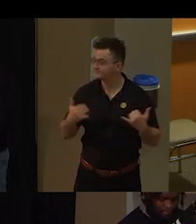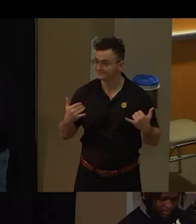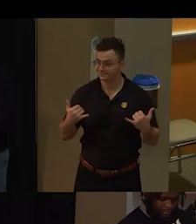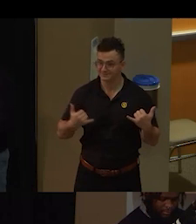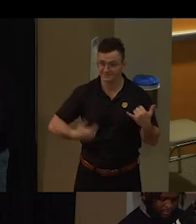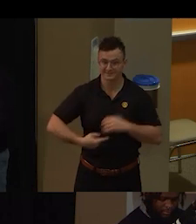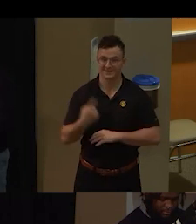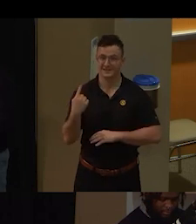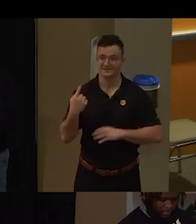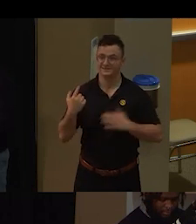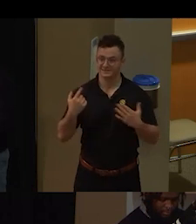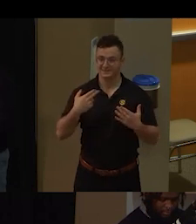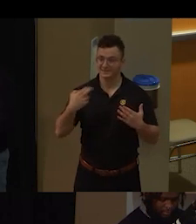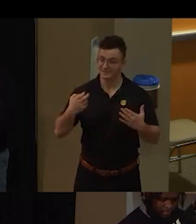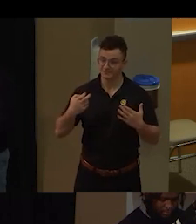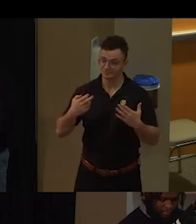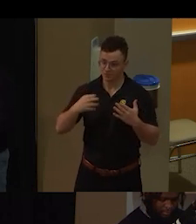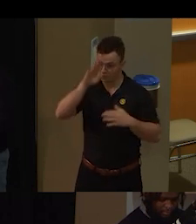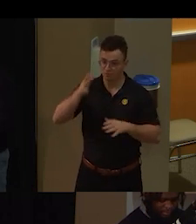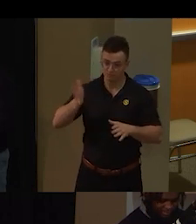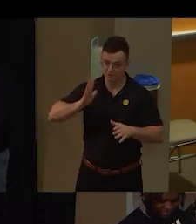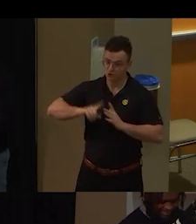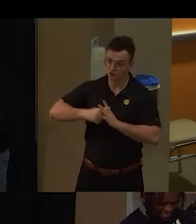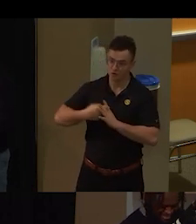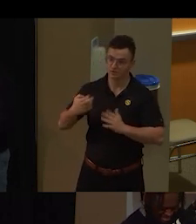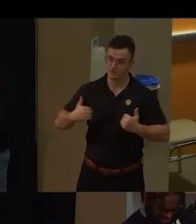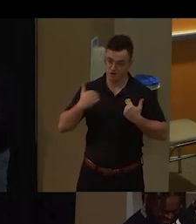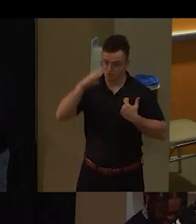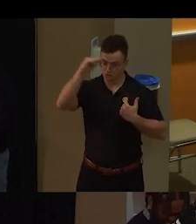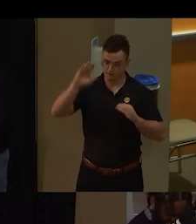he's actually a very young boy when he started.